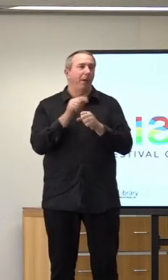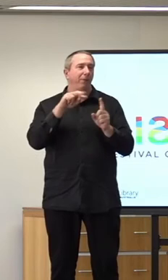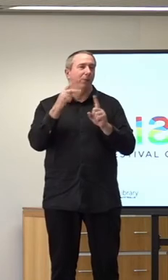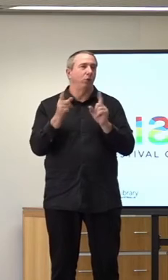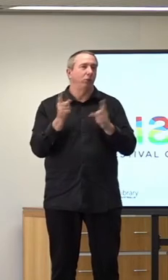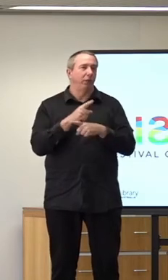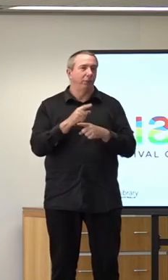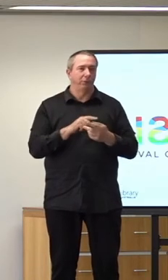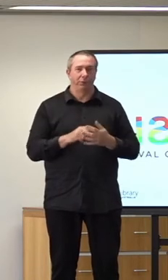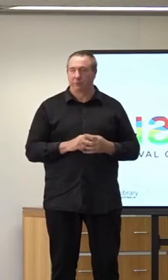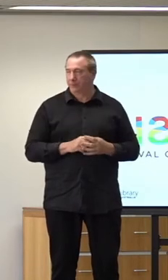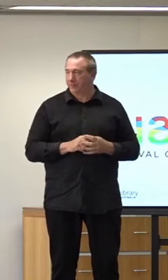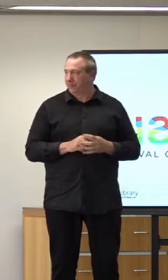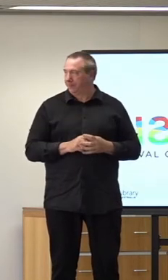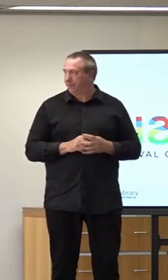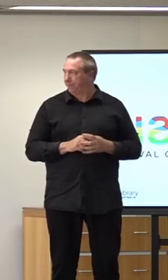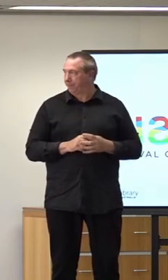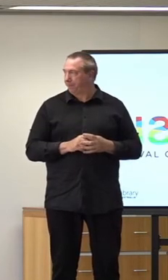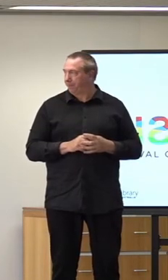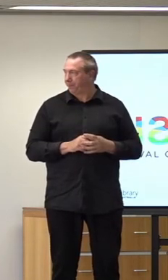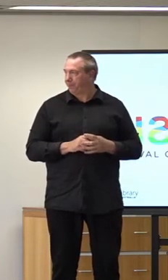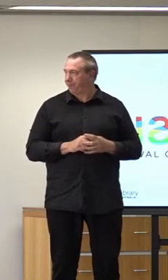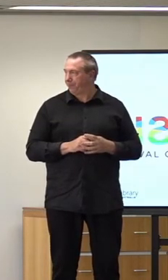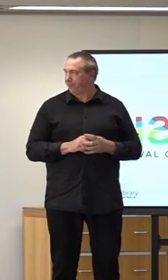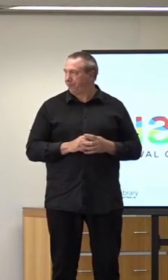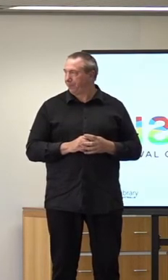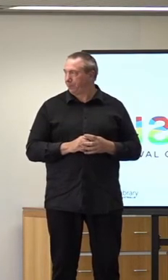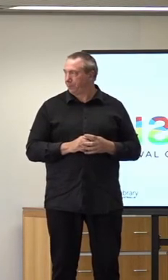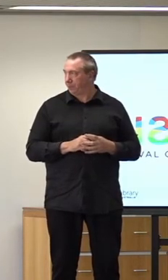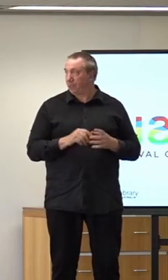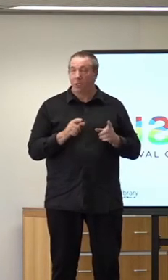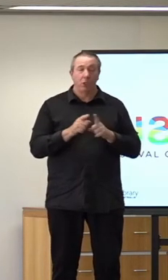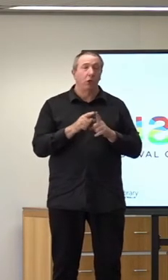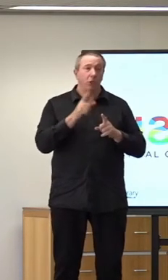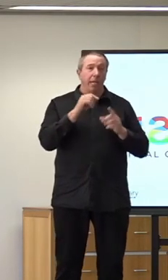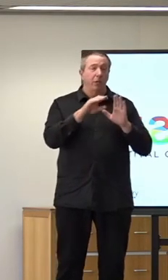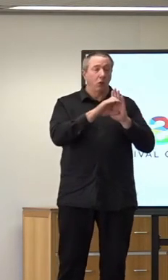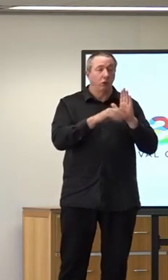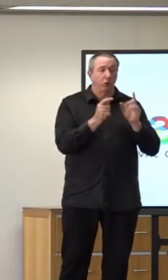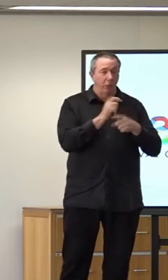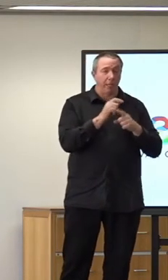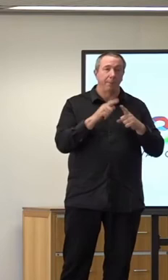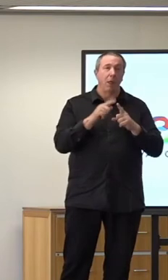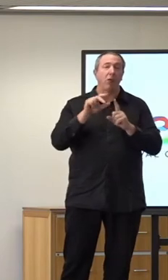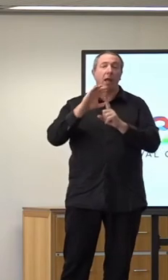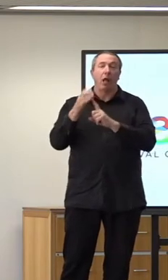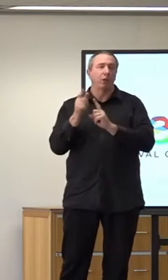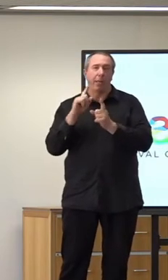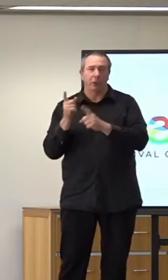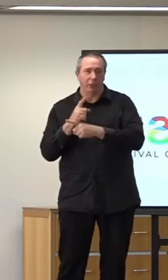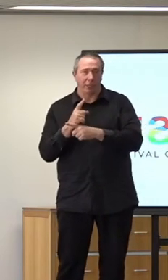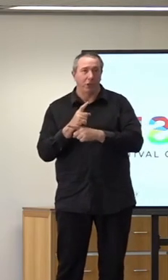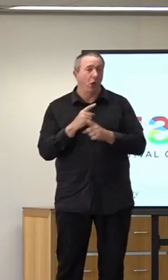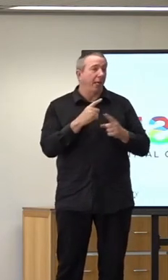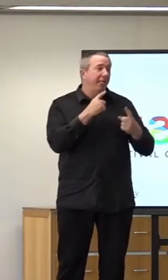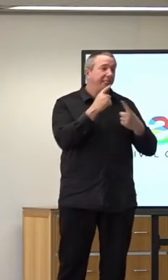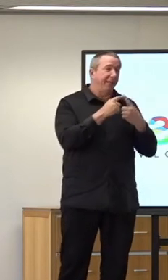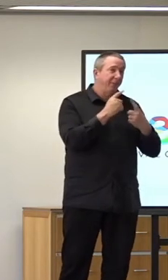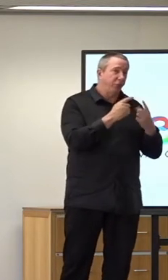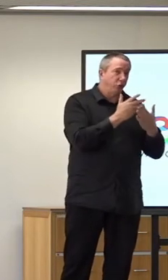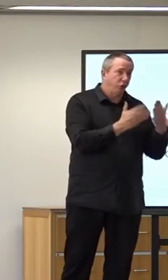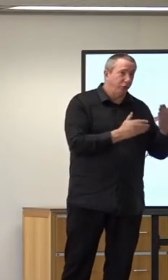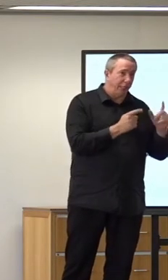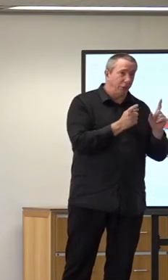happen. Yeah, you can change paperwork, but you can't change culture that quickly. And you can change definitions. It's still not going to